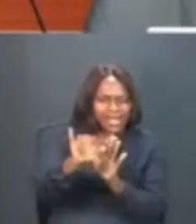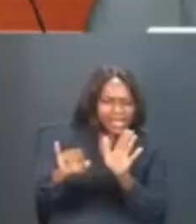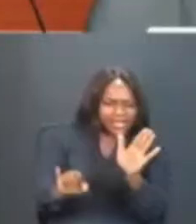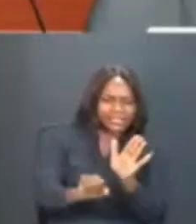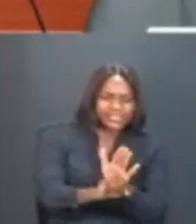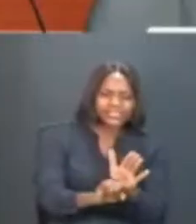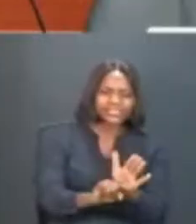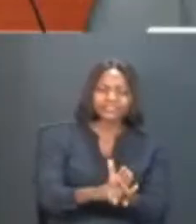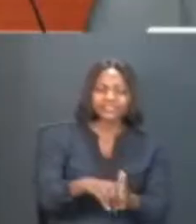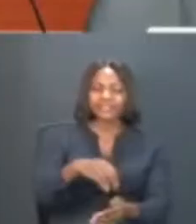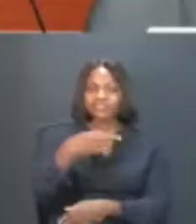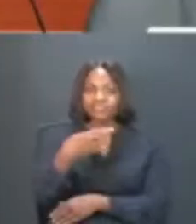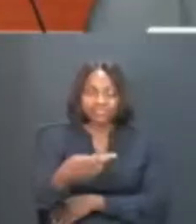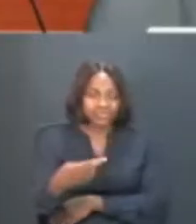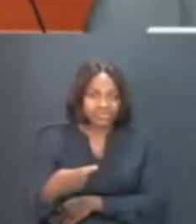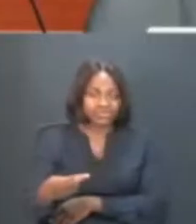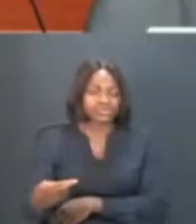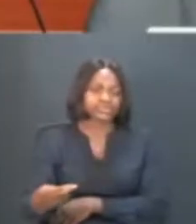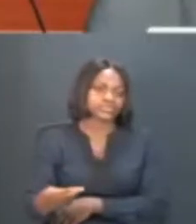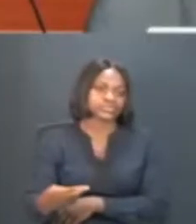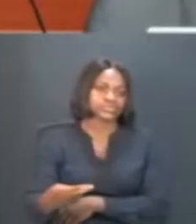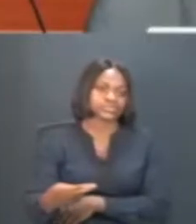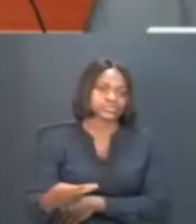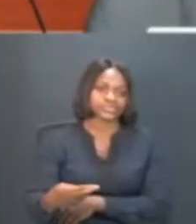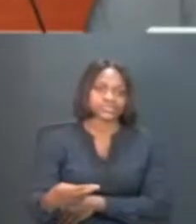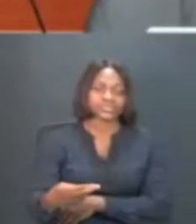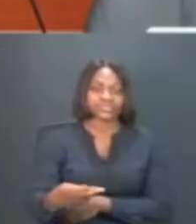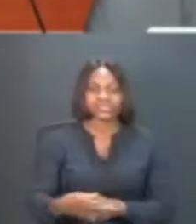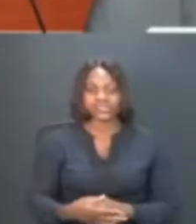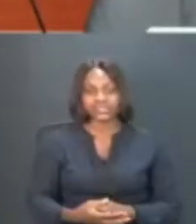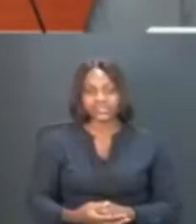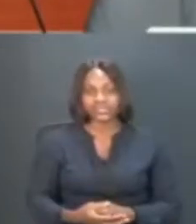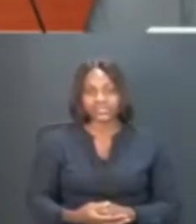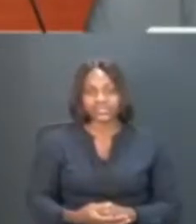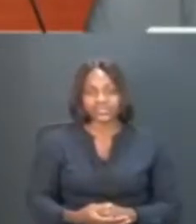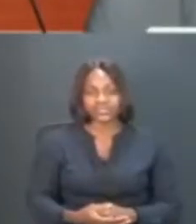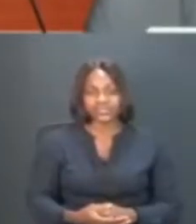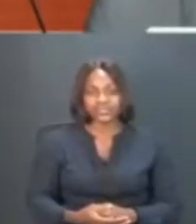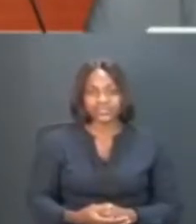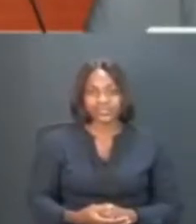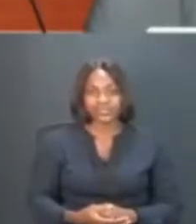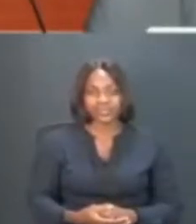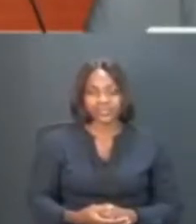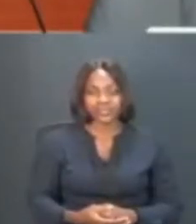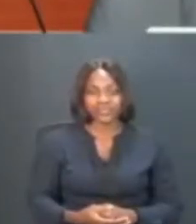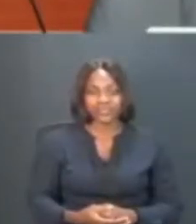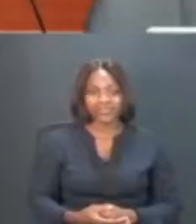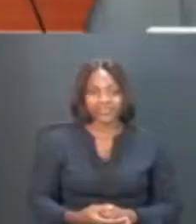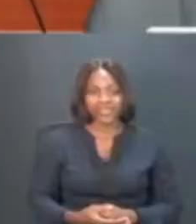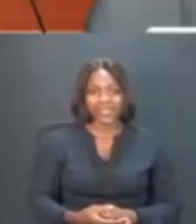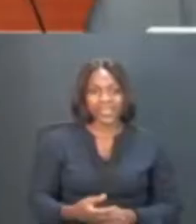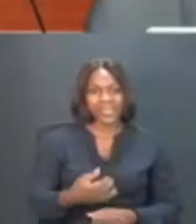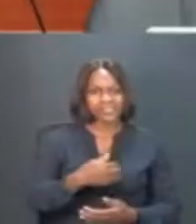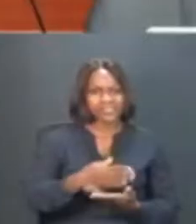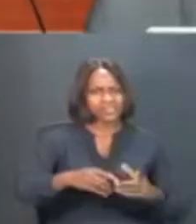some resources, creating some form of huge fund,